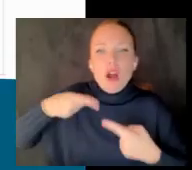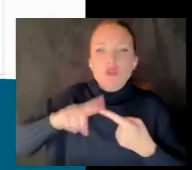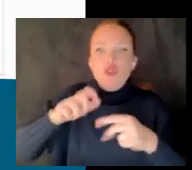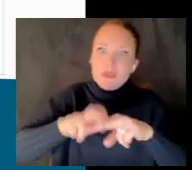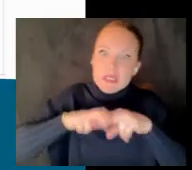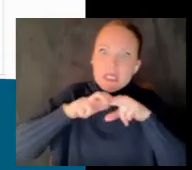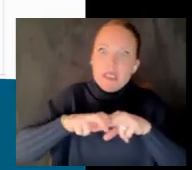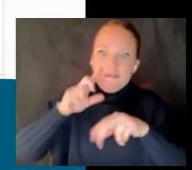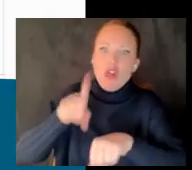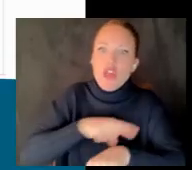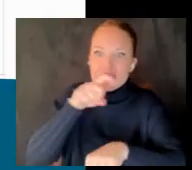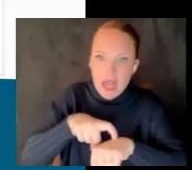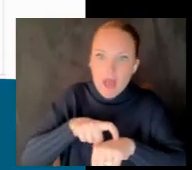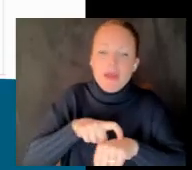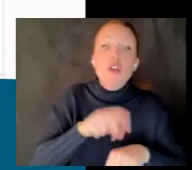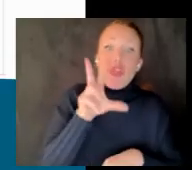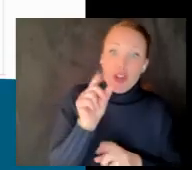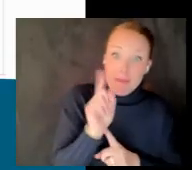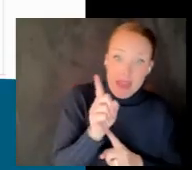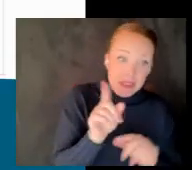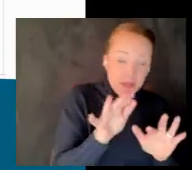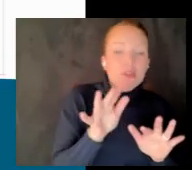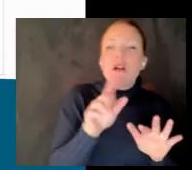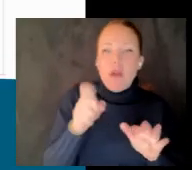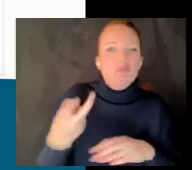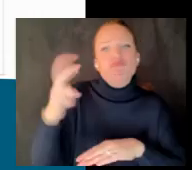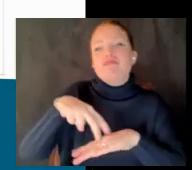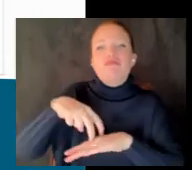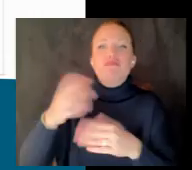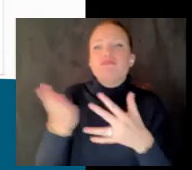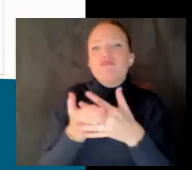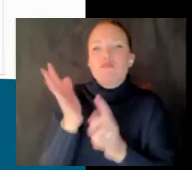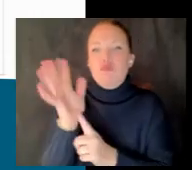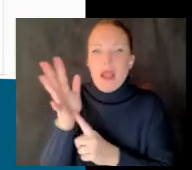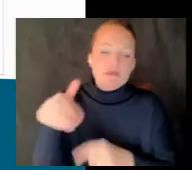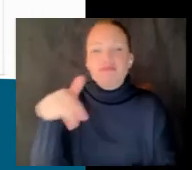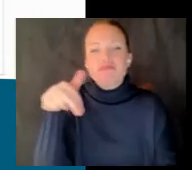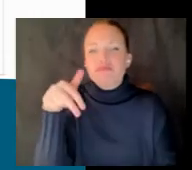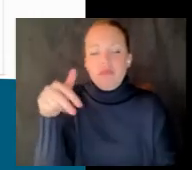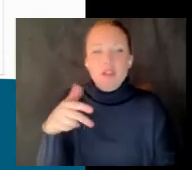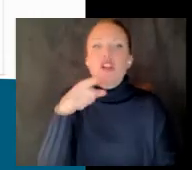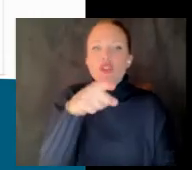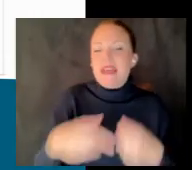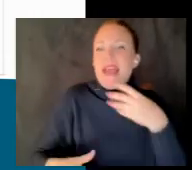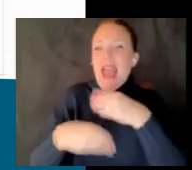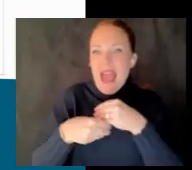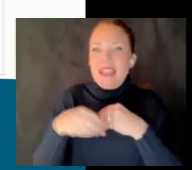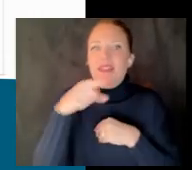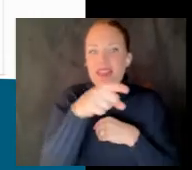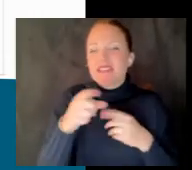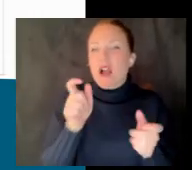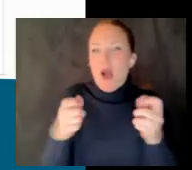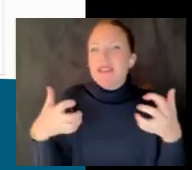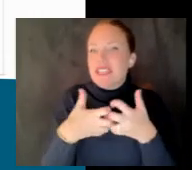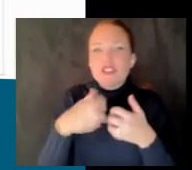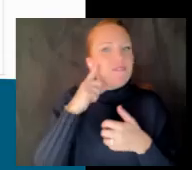of time. As you see on the second page of the Section 504 plan, the knowledgeable committee added this accommodation for all of Maya's